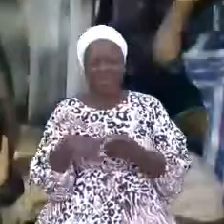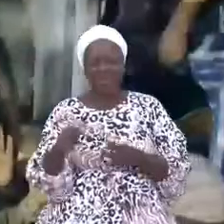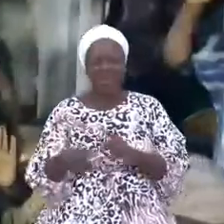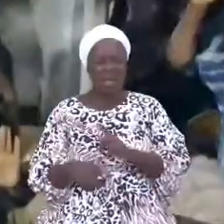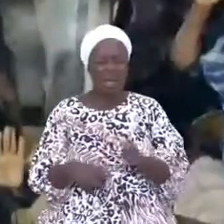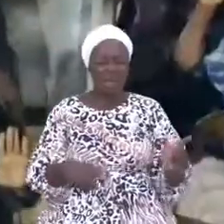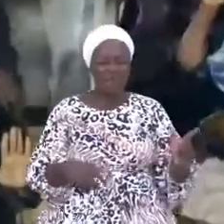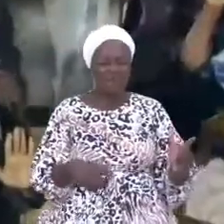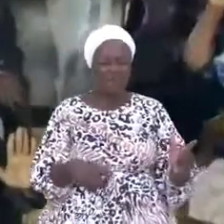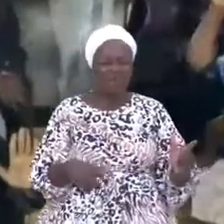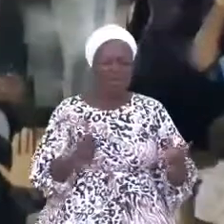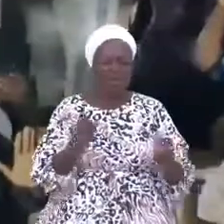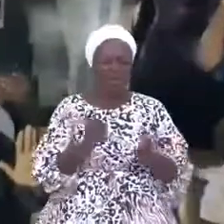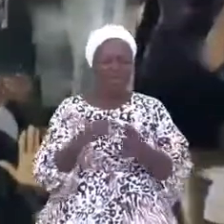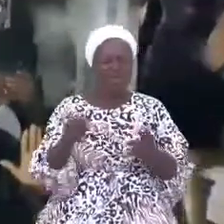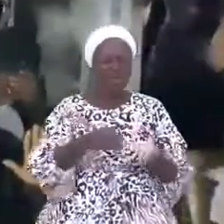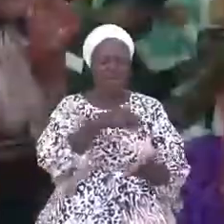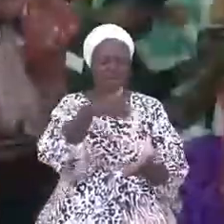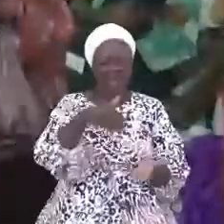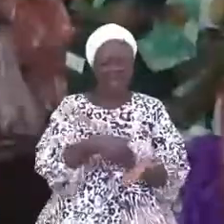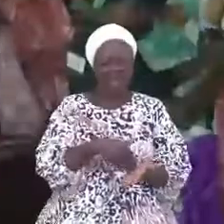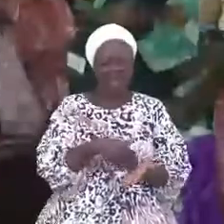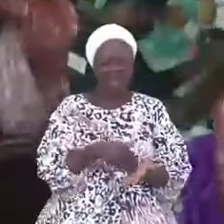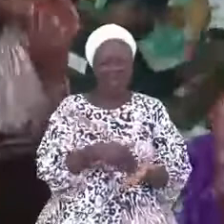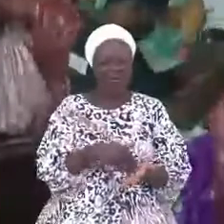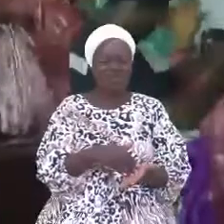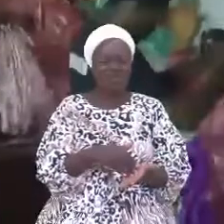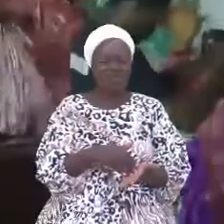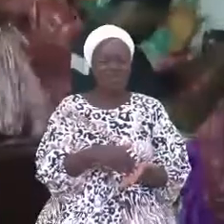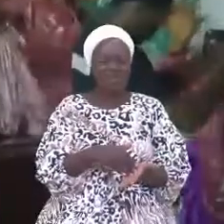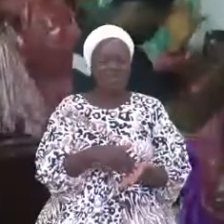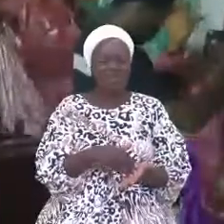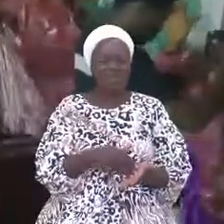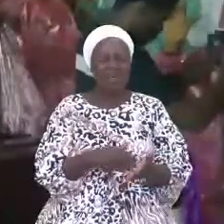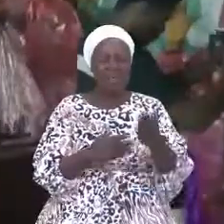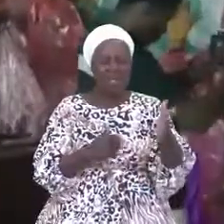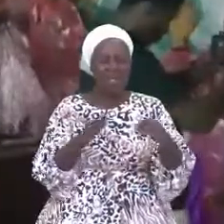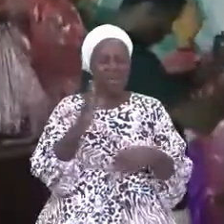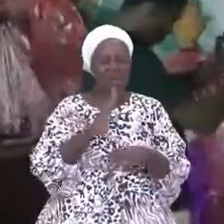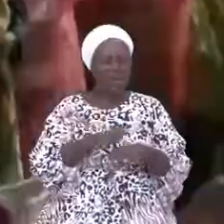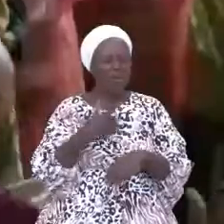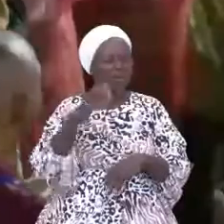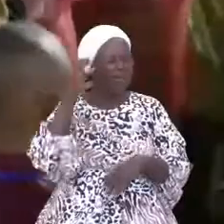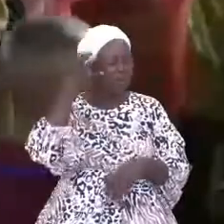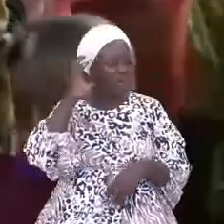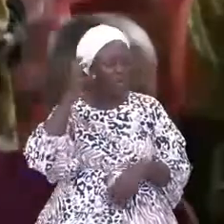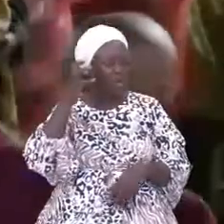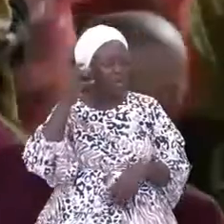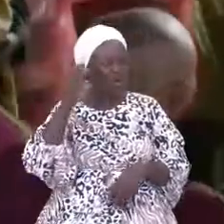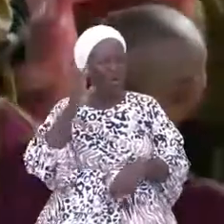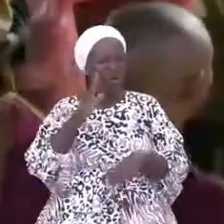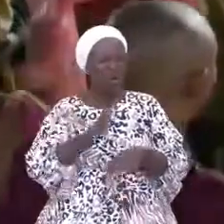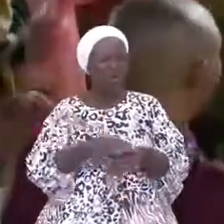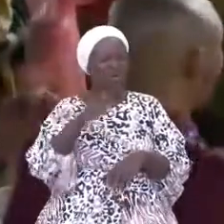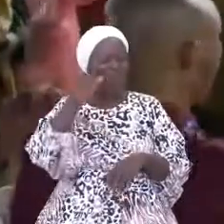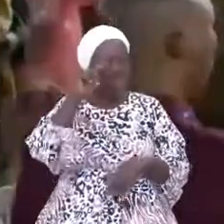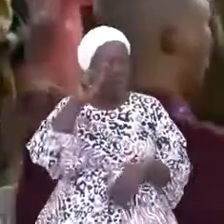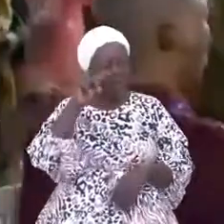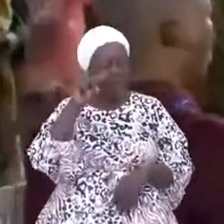left, to the center, over the radio, over television,